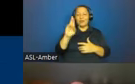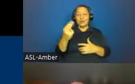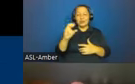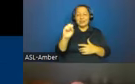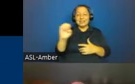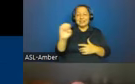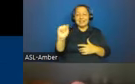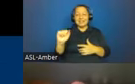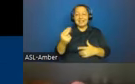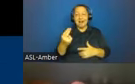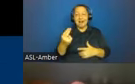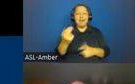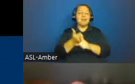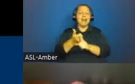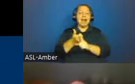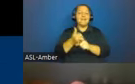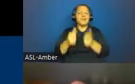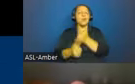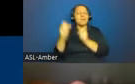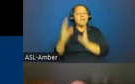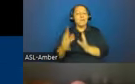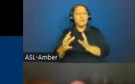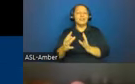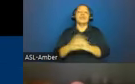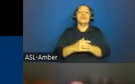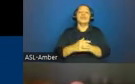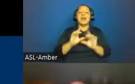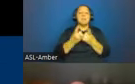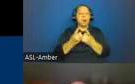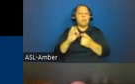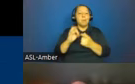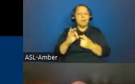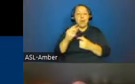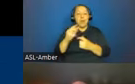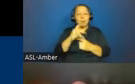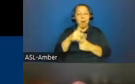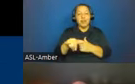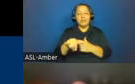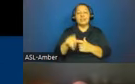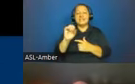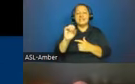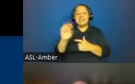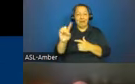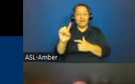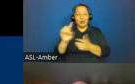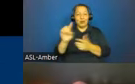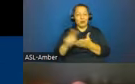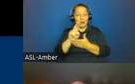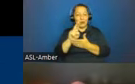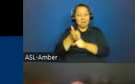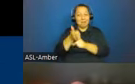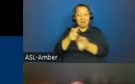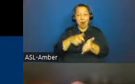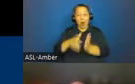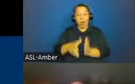in the Department of Anthropology at Stanford University. Dr. Sita is an environmental archaeologist specializing in